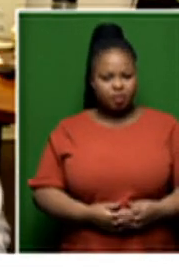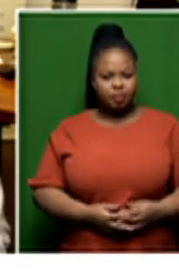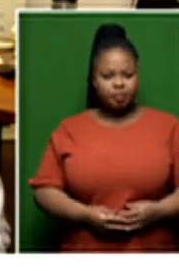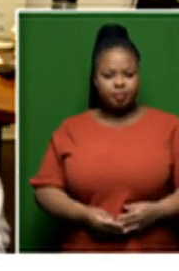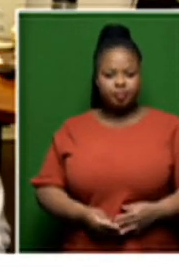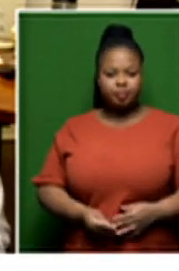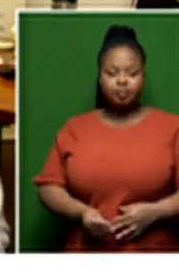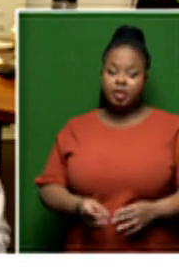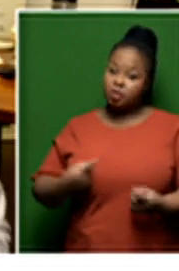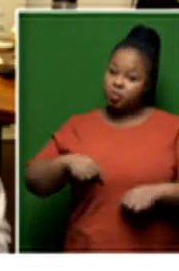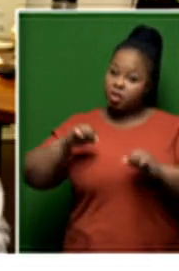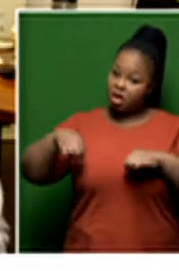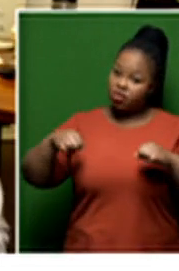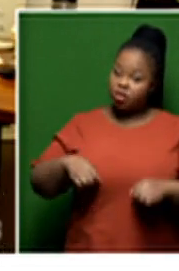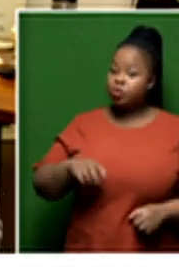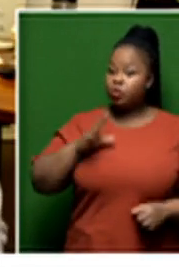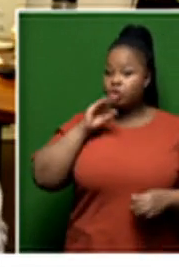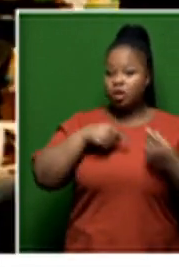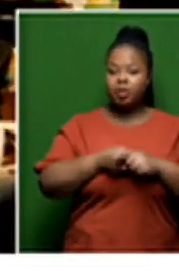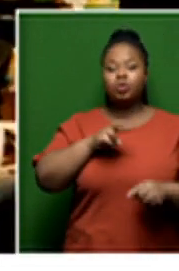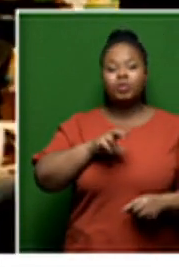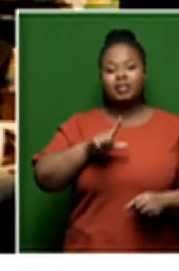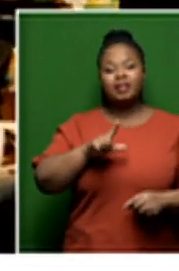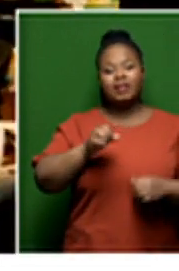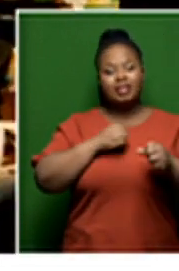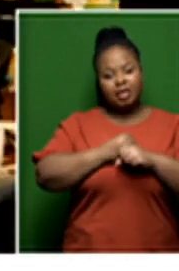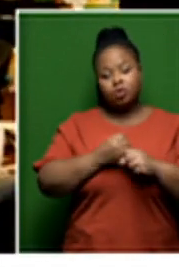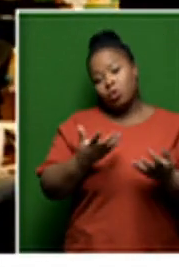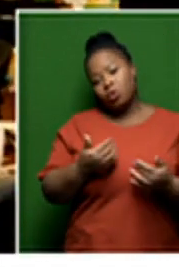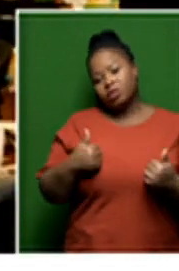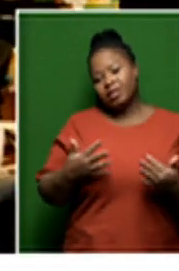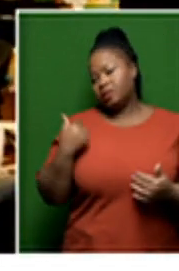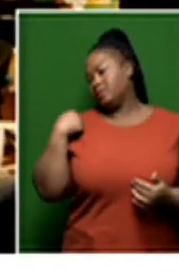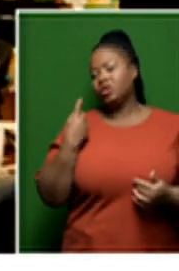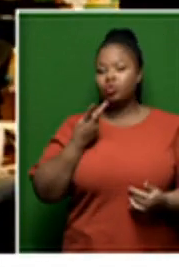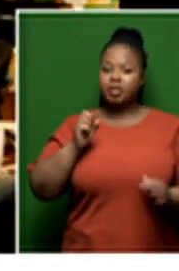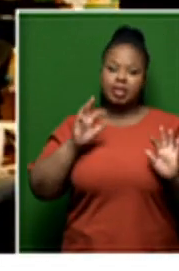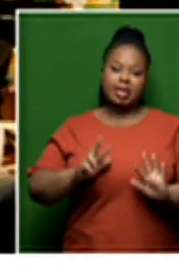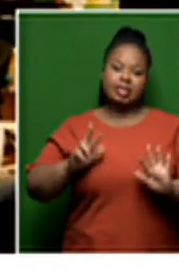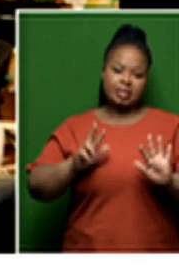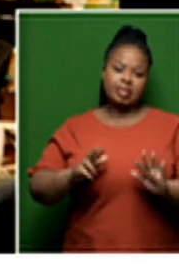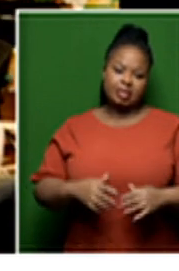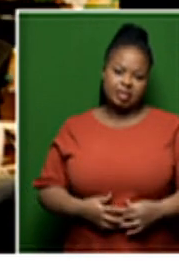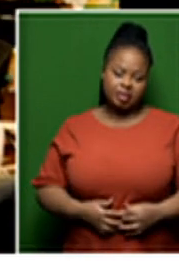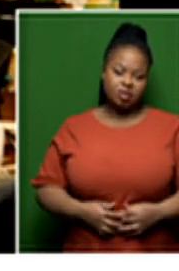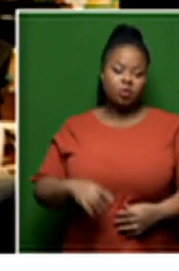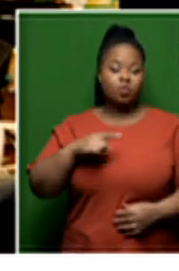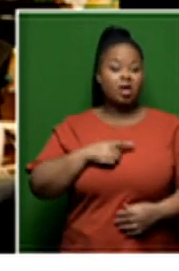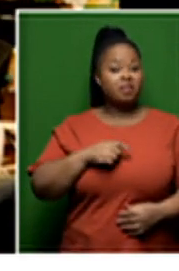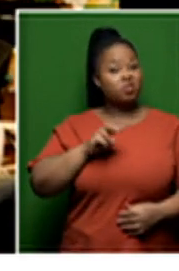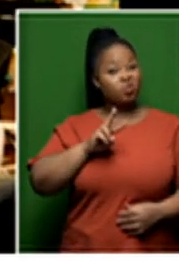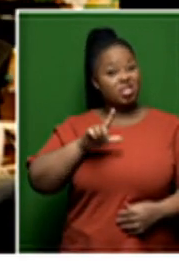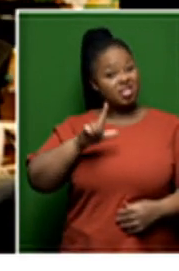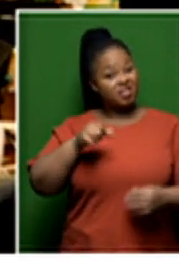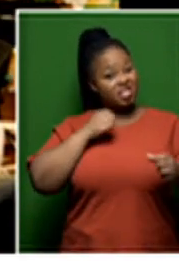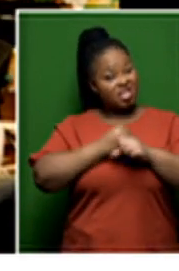well, maybe we need to agree whether we're talking 27 years or we're talking from 2018, because if you go back to 27